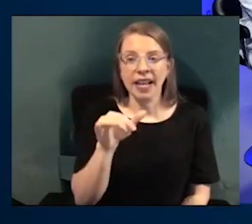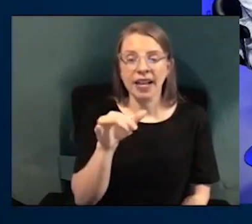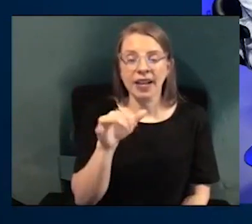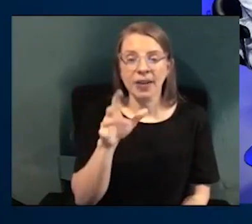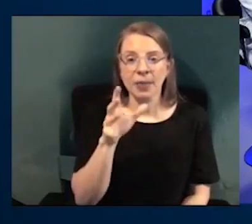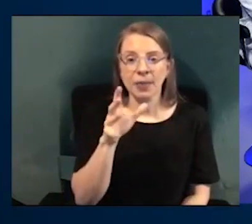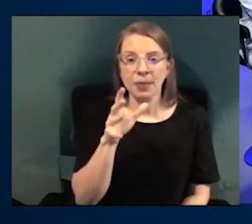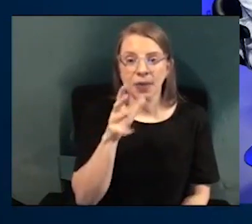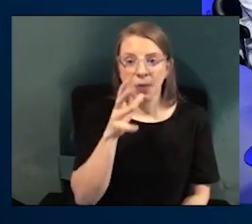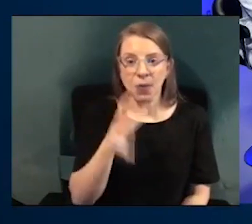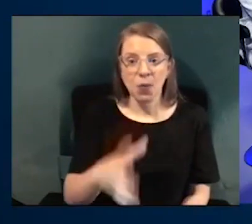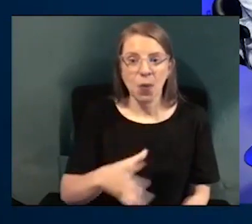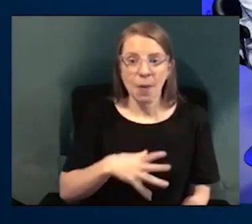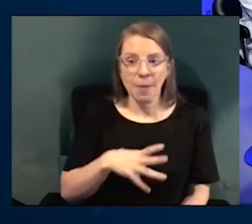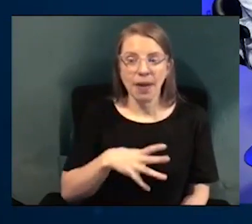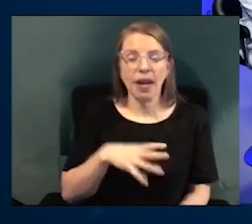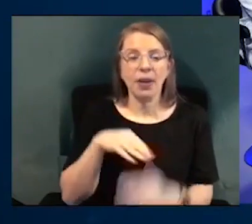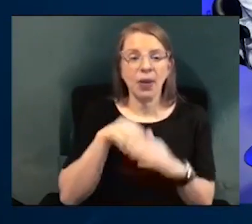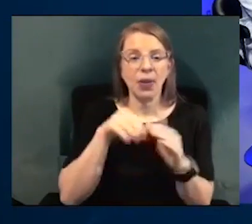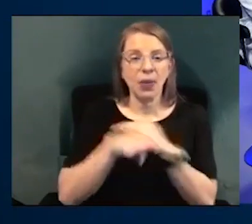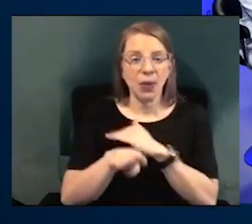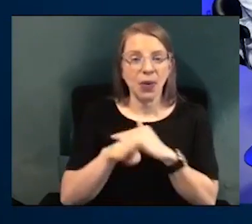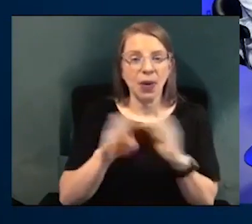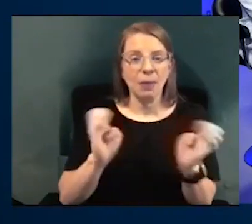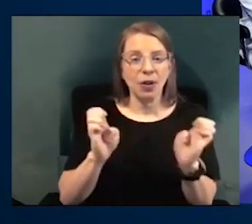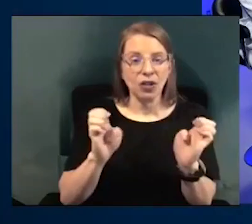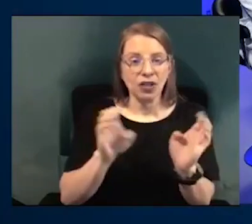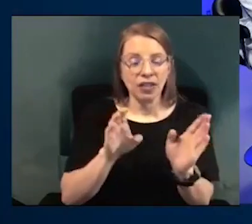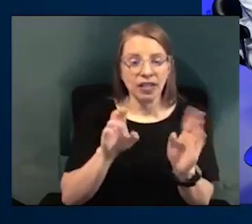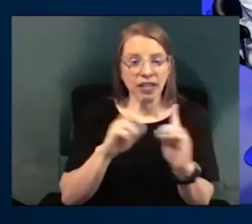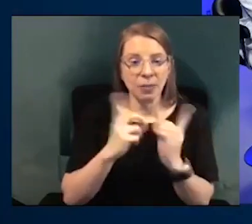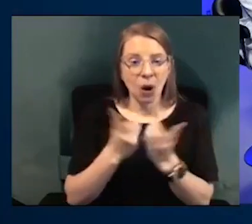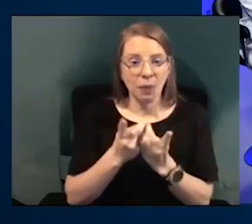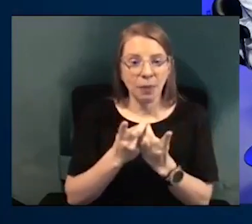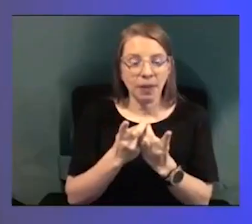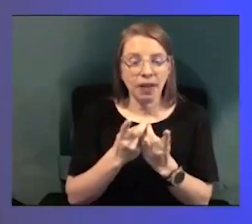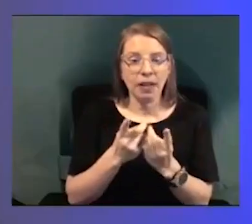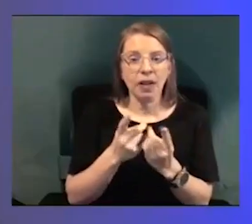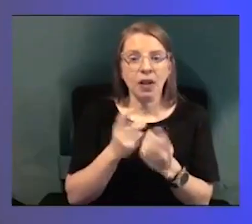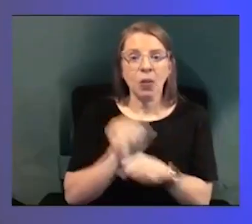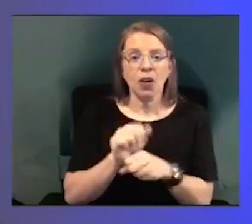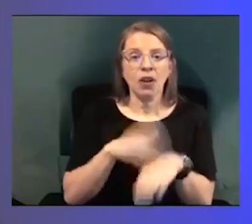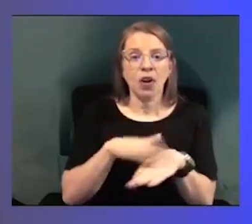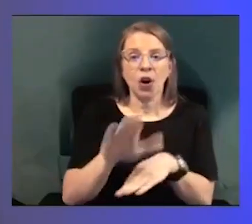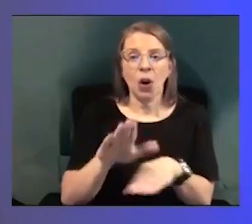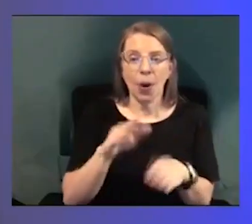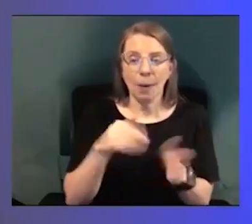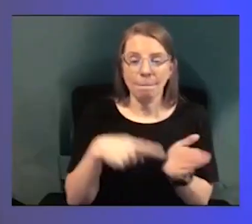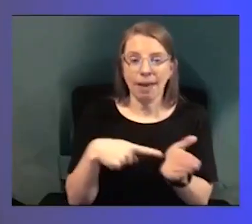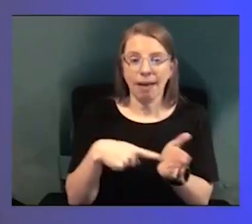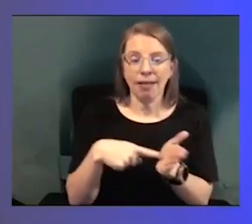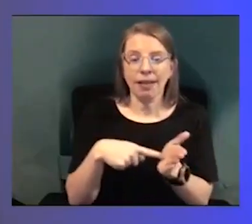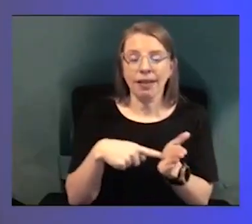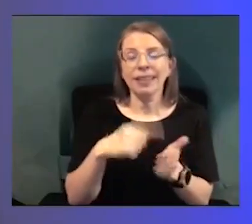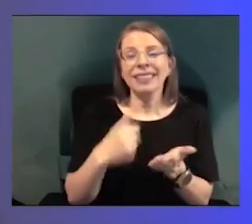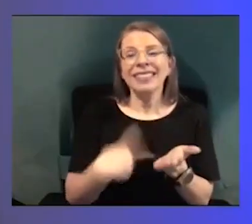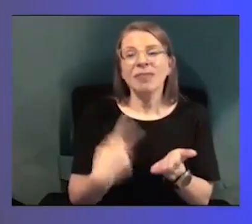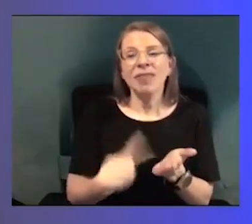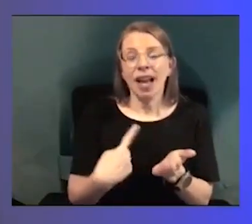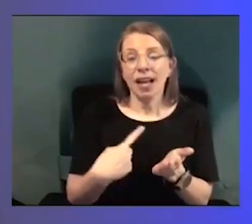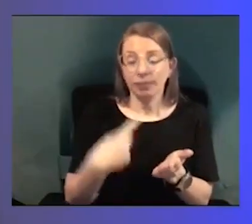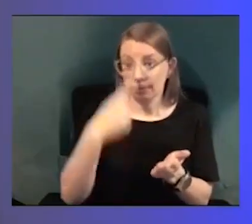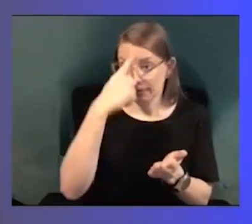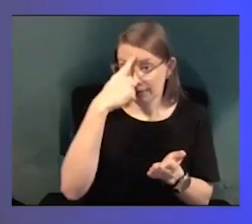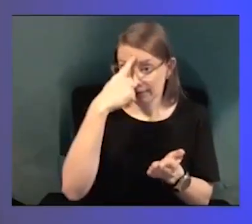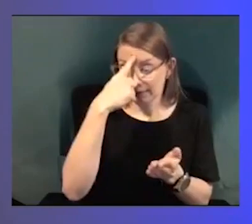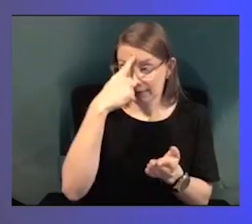her bill. right, exactly. So fair question, right? Sometimes logical sense doesn't align with our coding rules. So